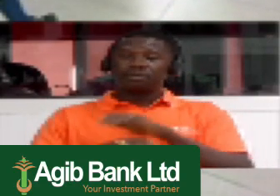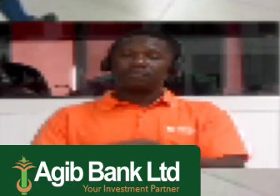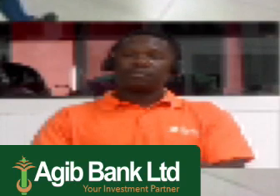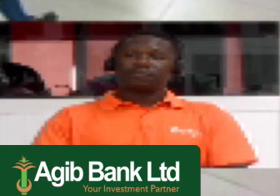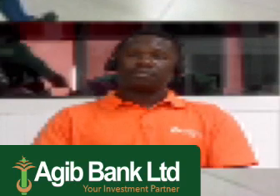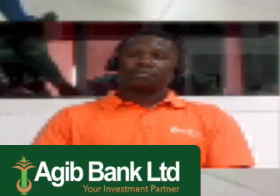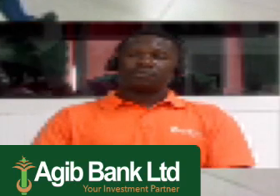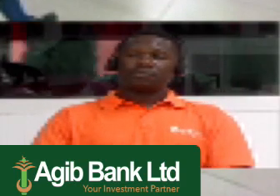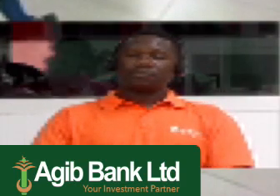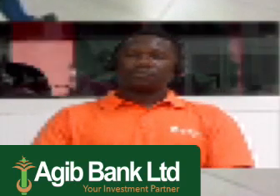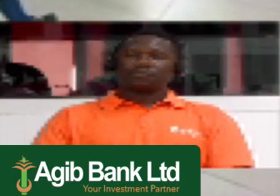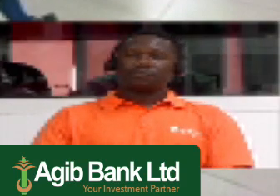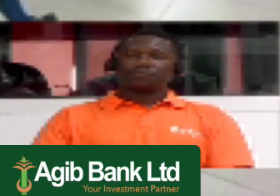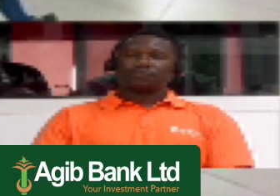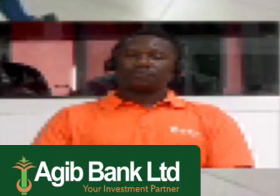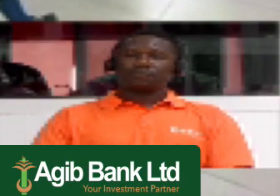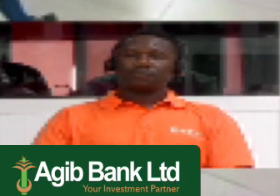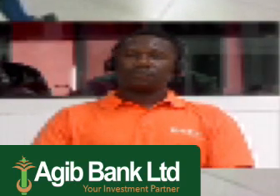the family issues.